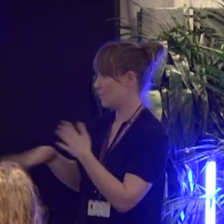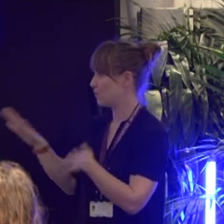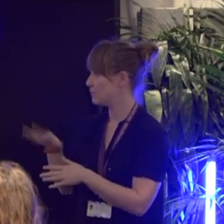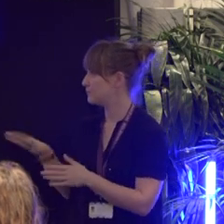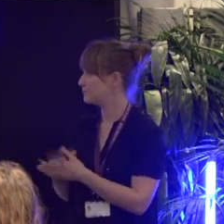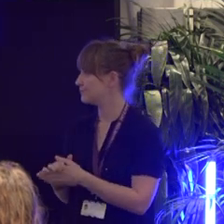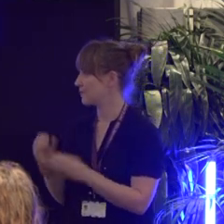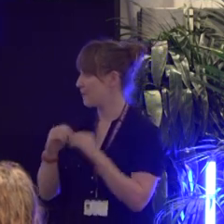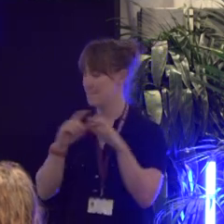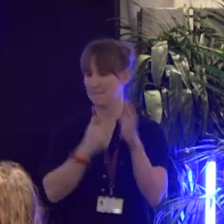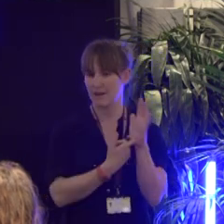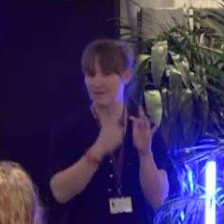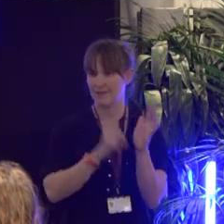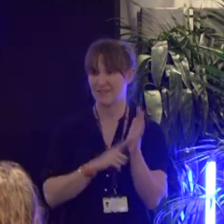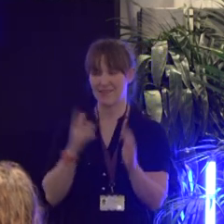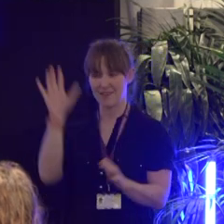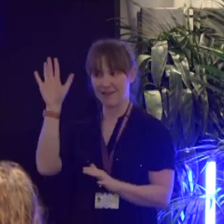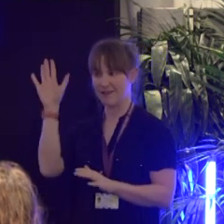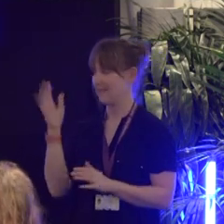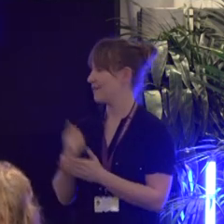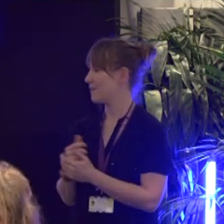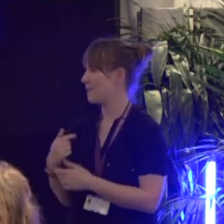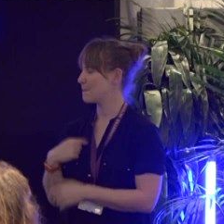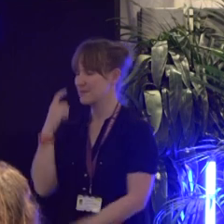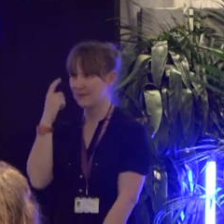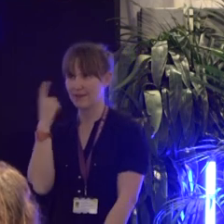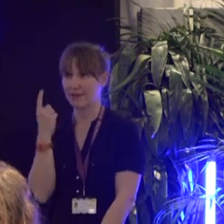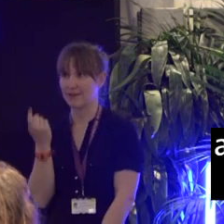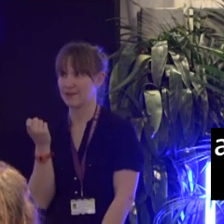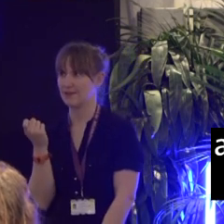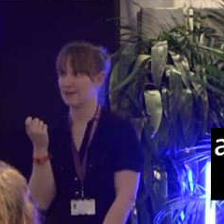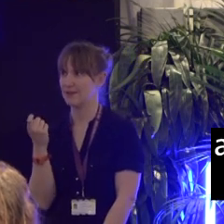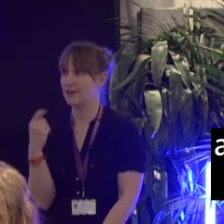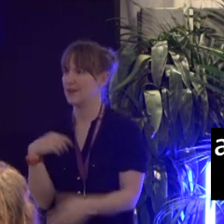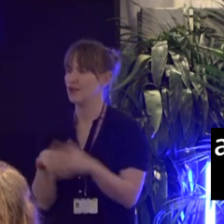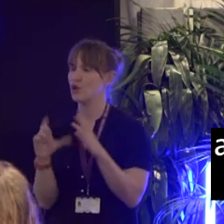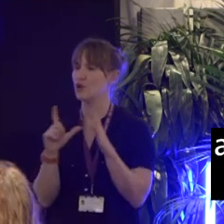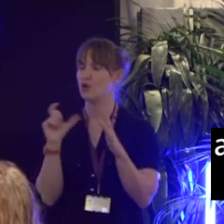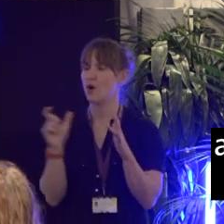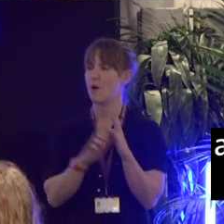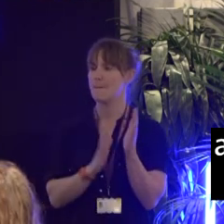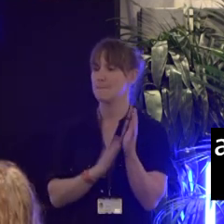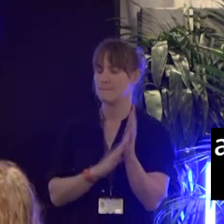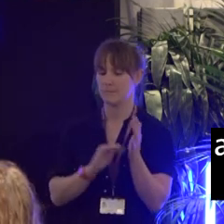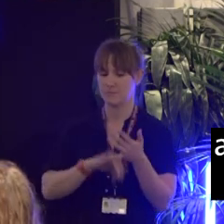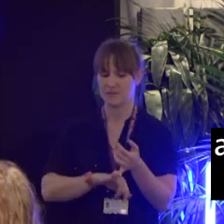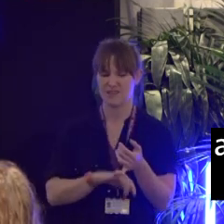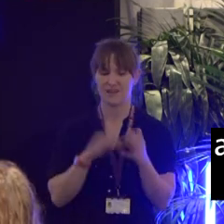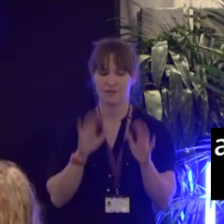Can I go? Yeah. I was actually thinking, someone who works in comms and you have to do loads of evaluation and